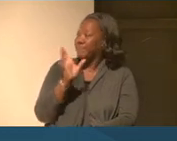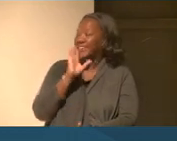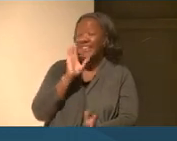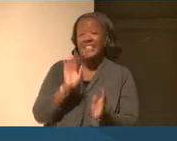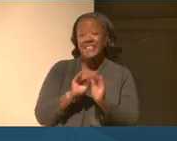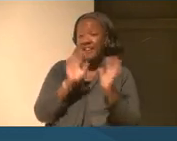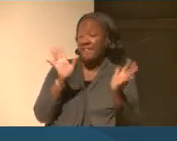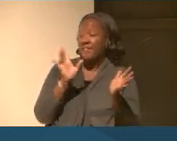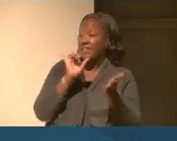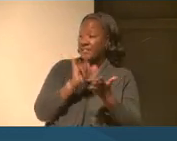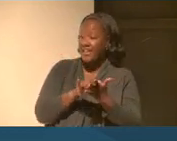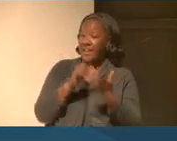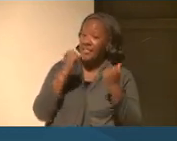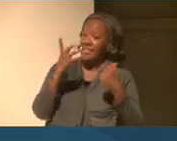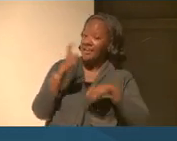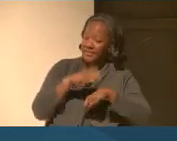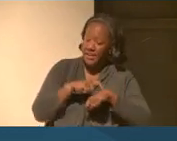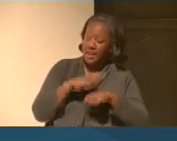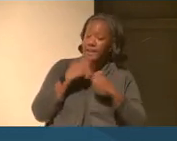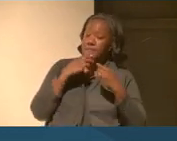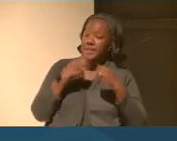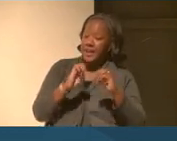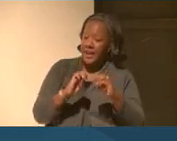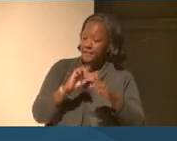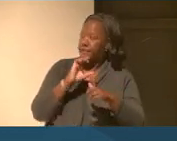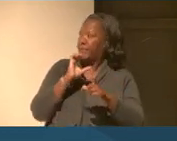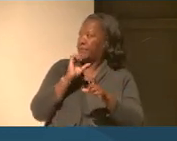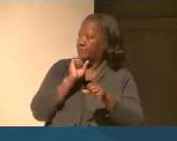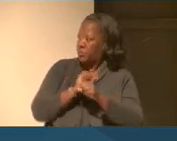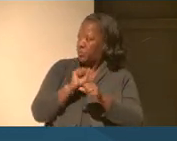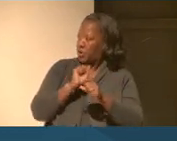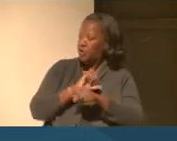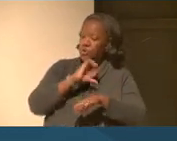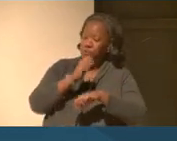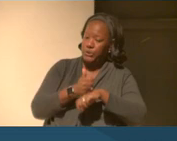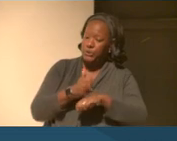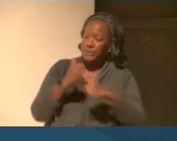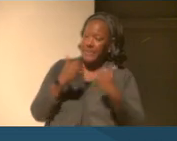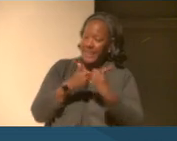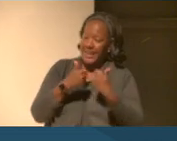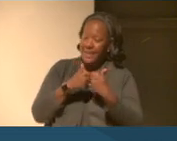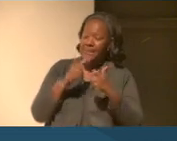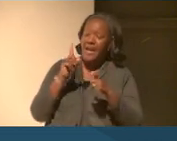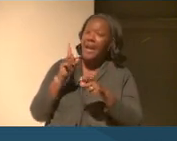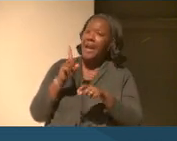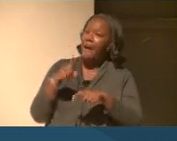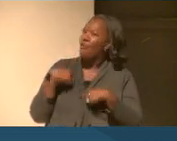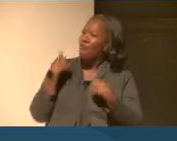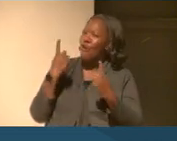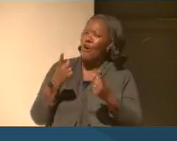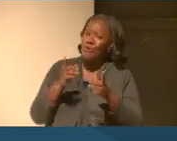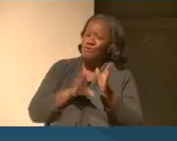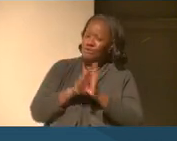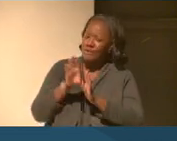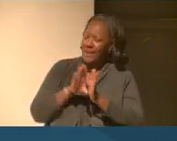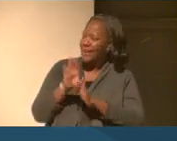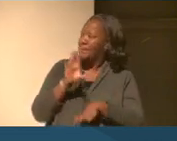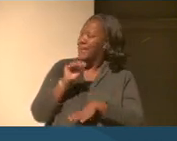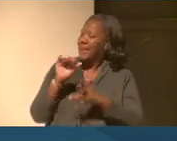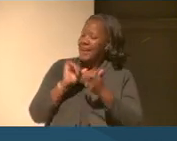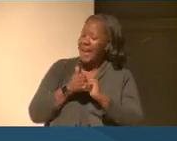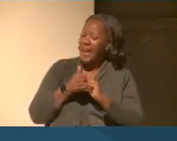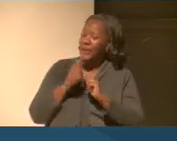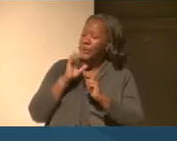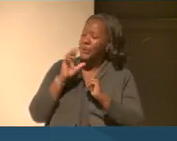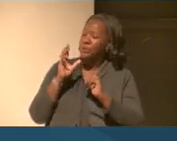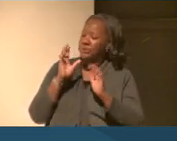lot of time and effort has gone into producing the game. How long did it take to develop? But also, how do you choose which